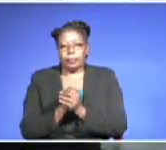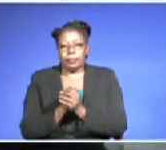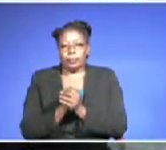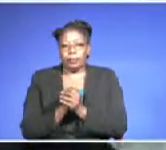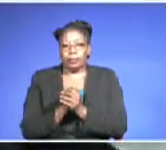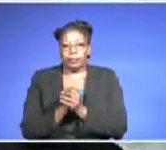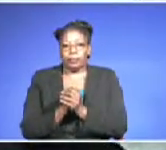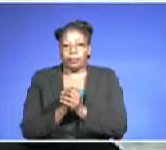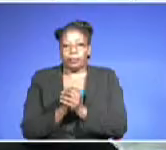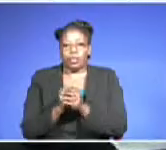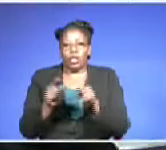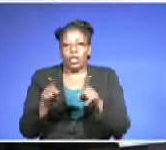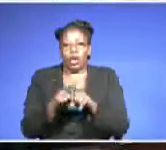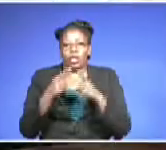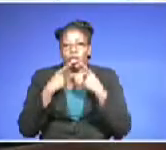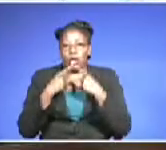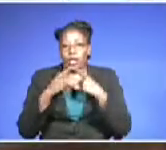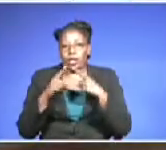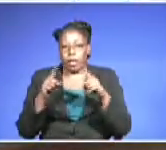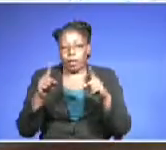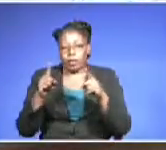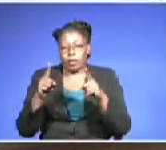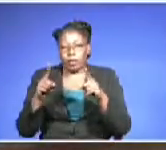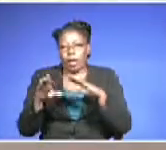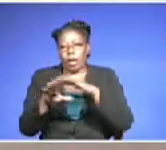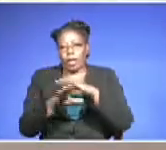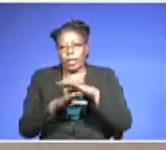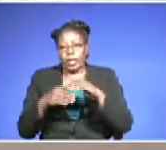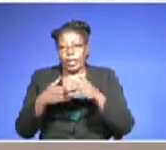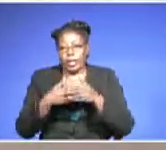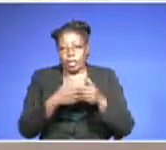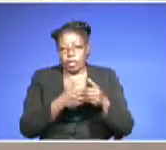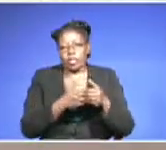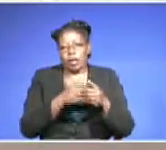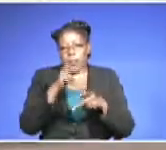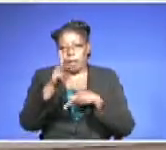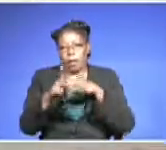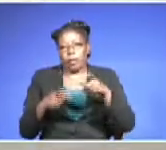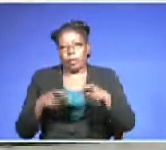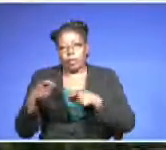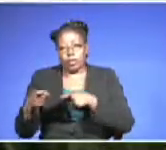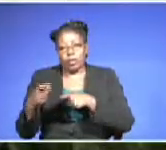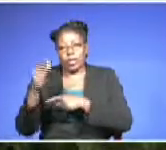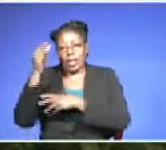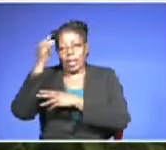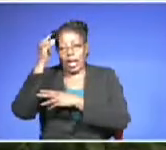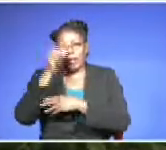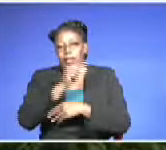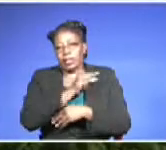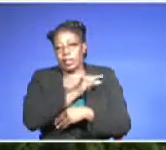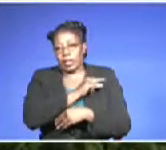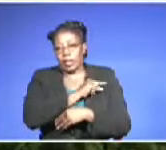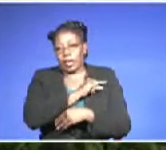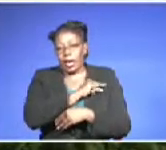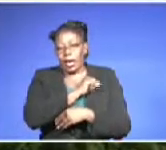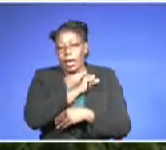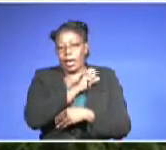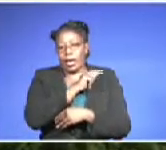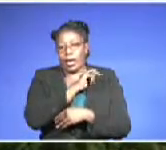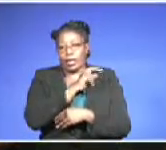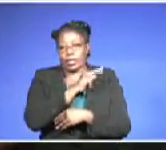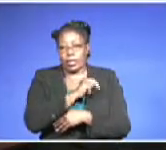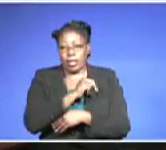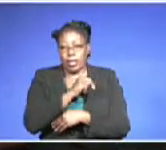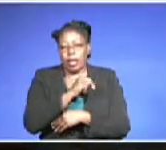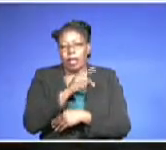Attorney General also announced that under the leadership of the Director of Public Prosecutions, Garvin Gaskin, the conviction rate increased last